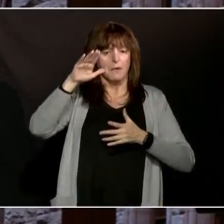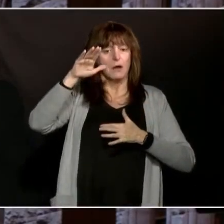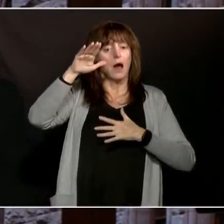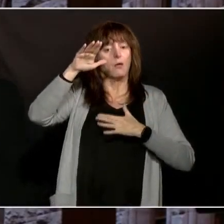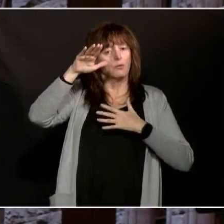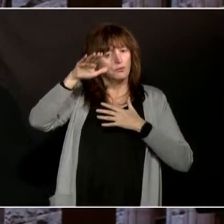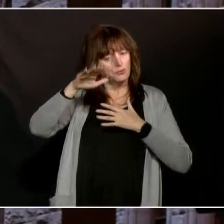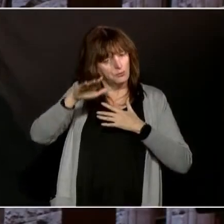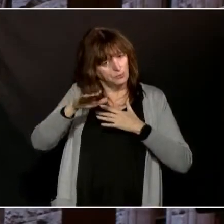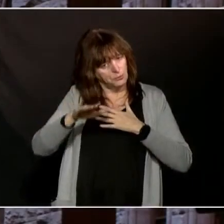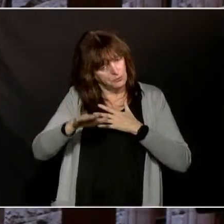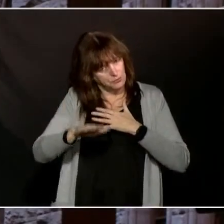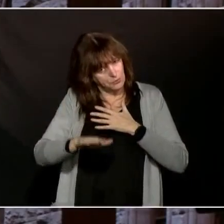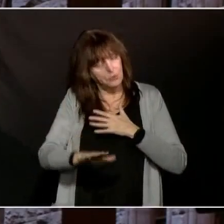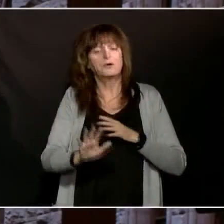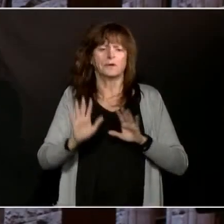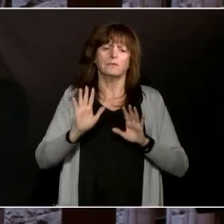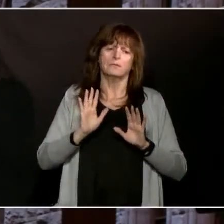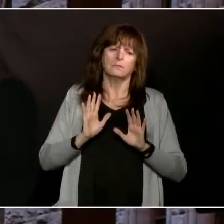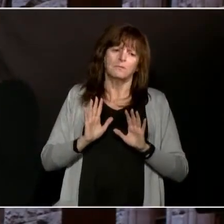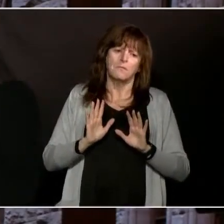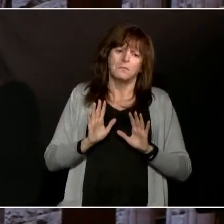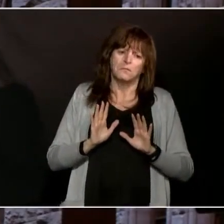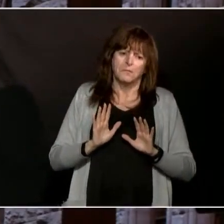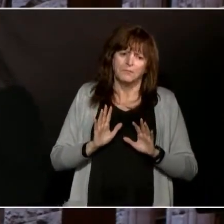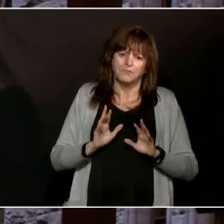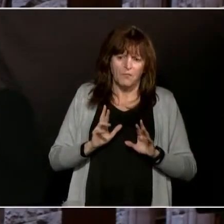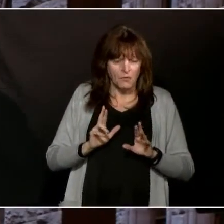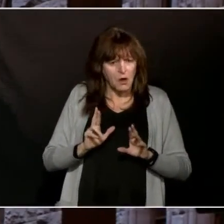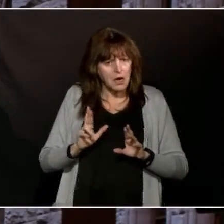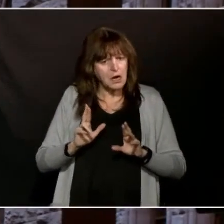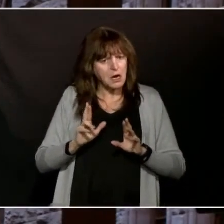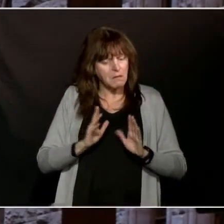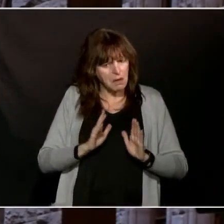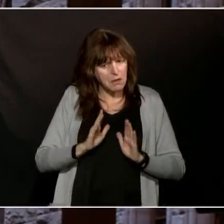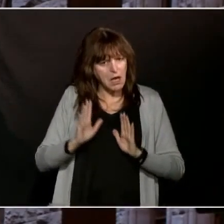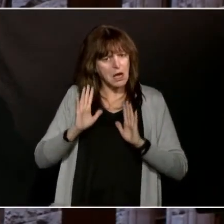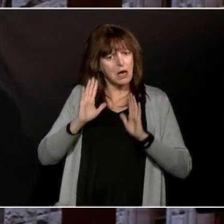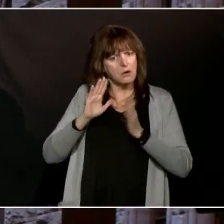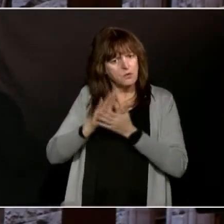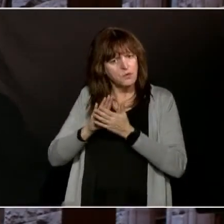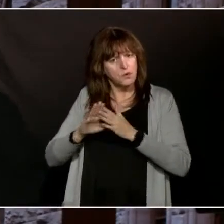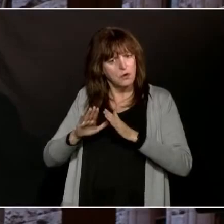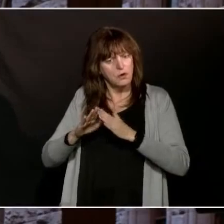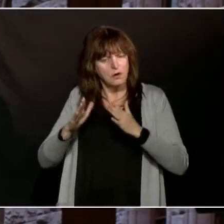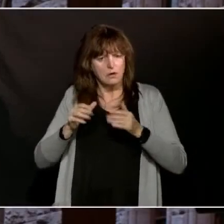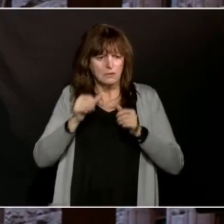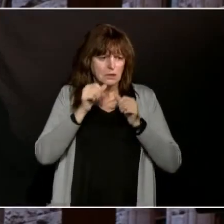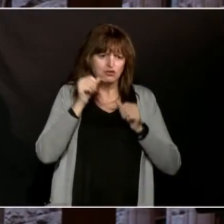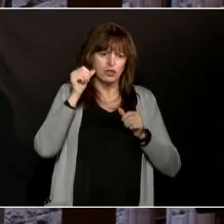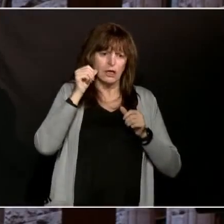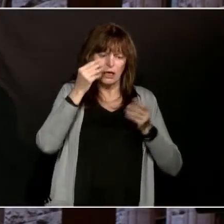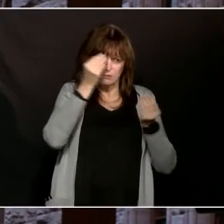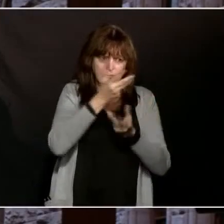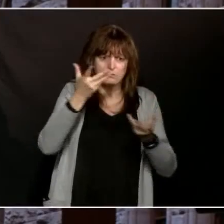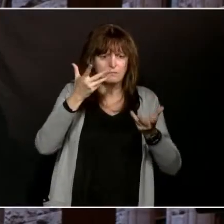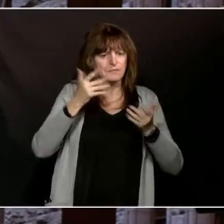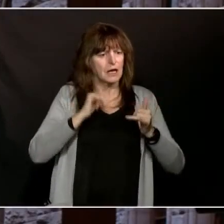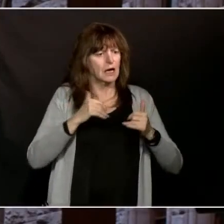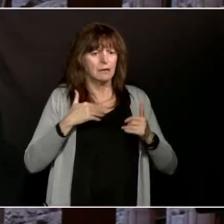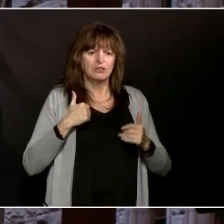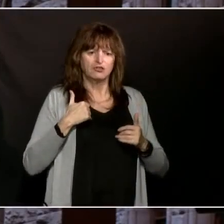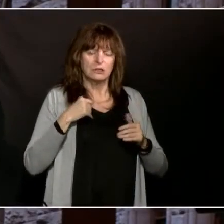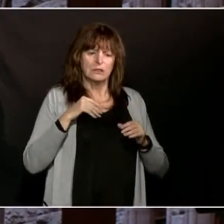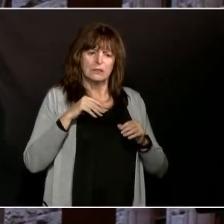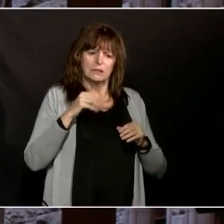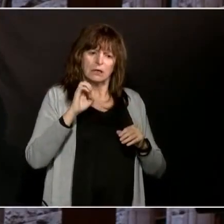our schools open in a stage phase, as the Minister of Education had announced yesterday. And so that's encouraging.